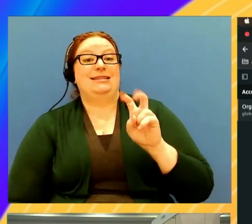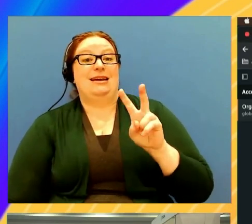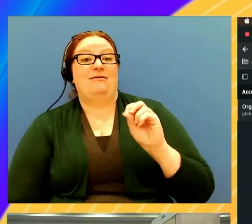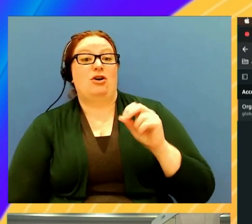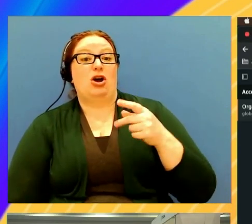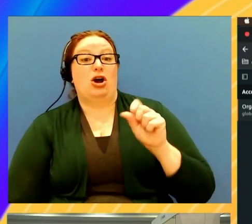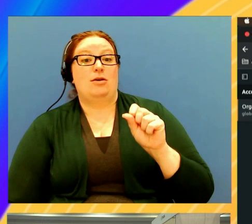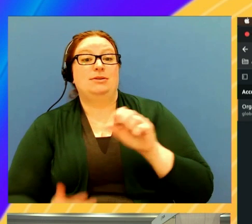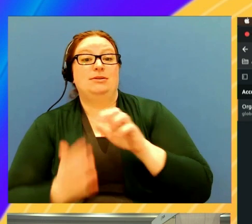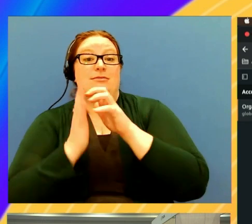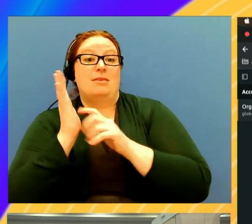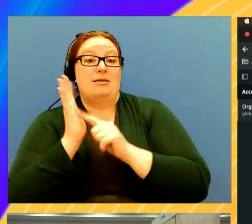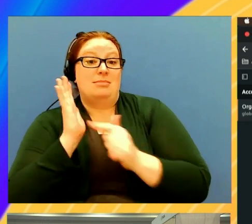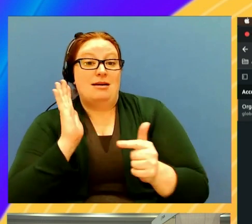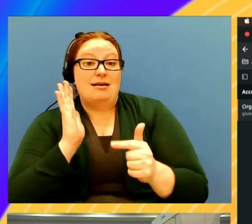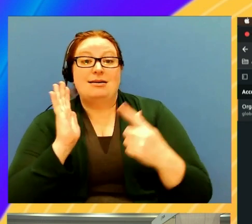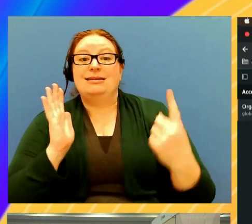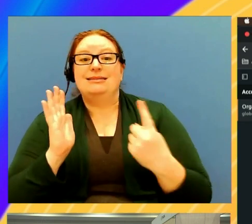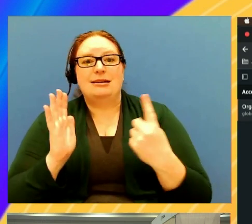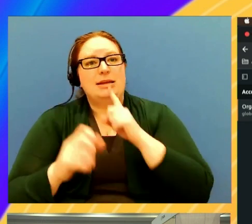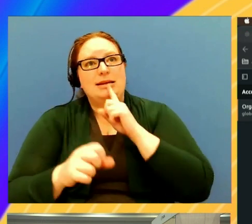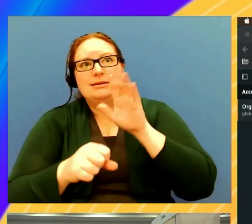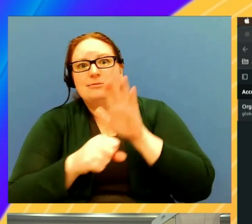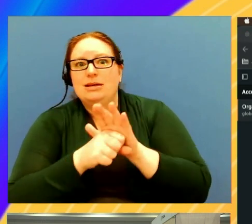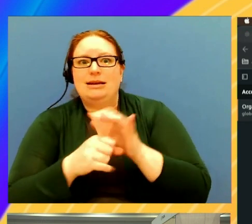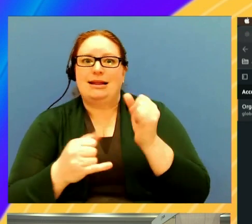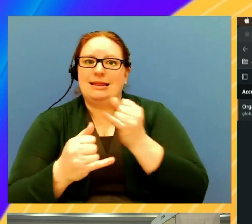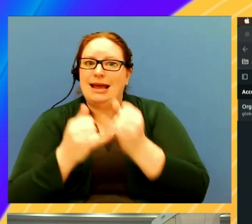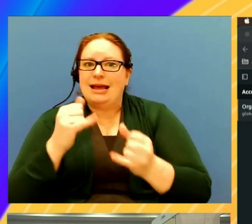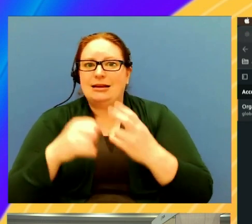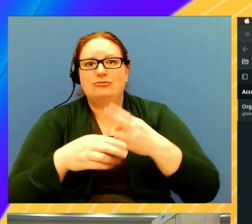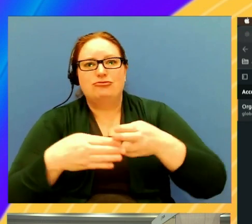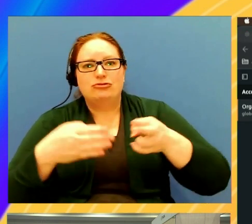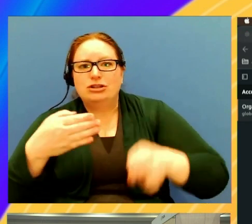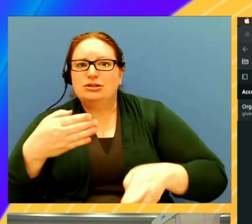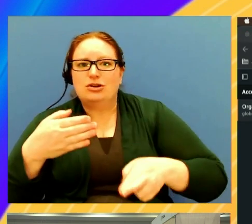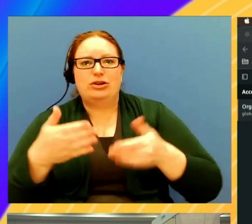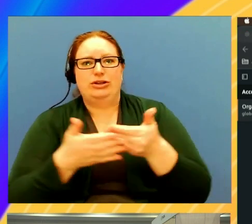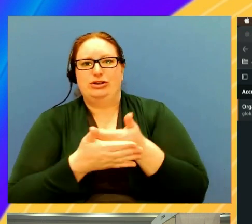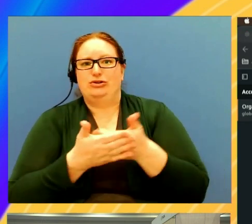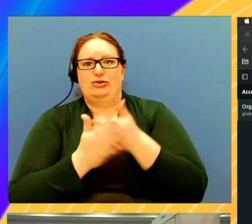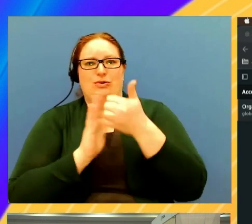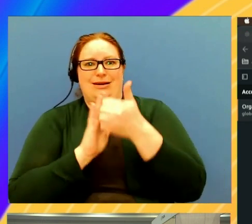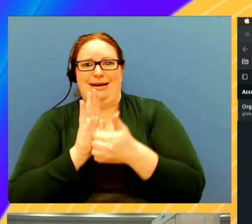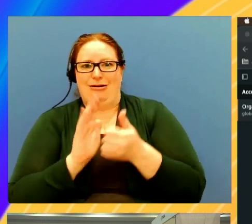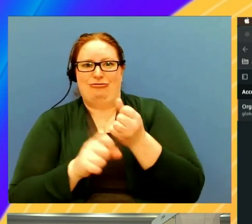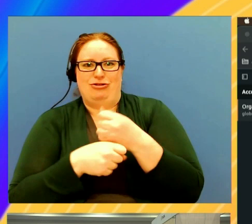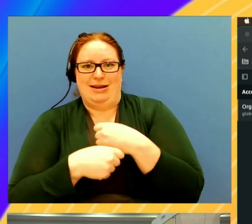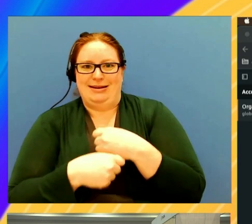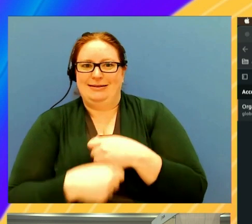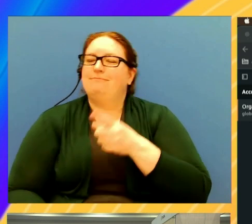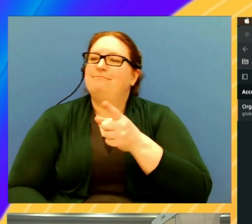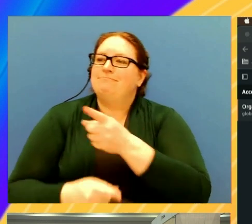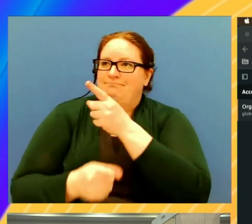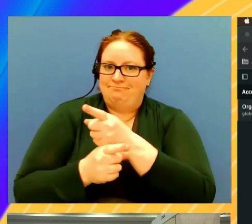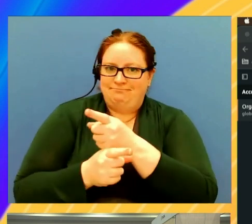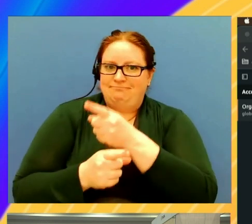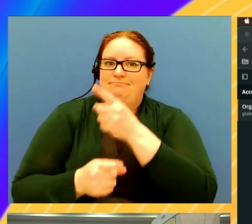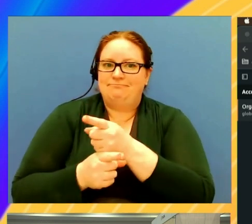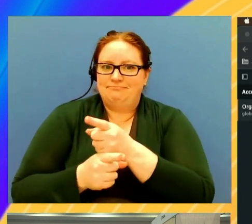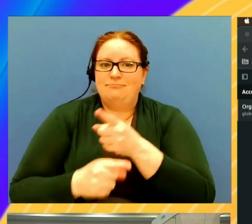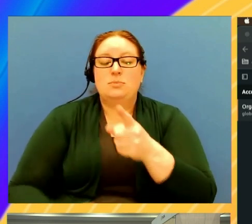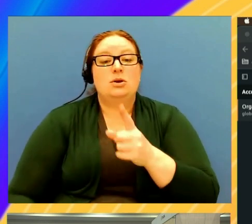Something gets committed, and the end result is a new account created. That's correct. And you talked about